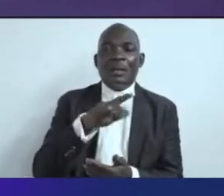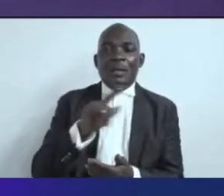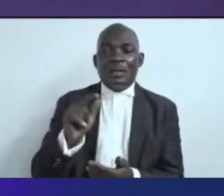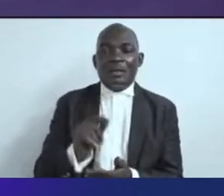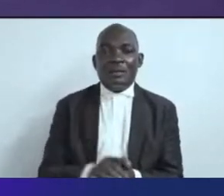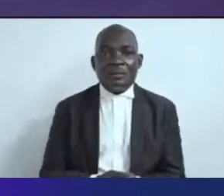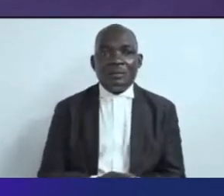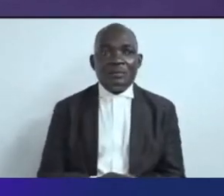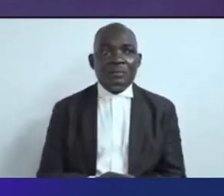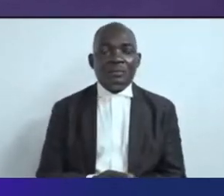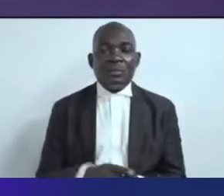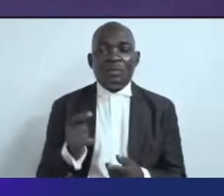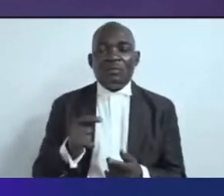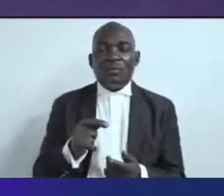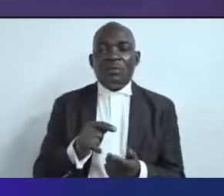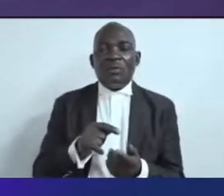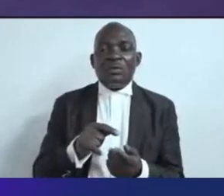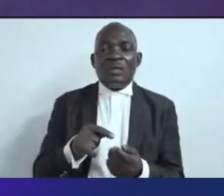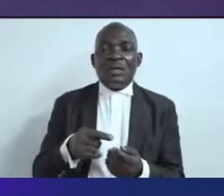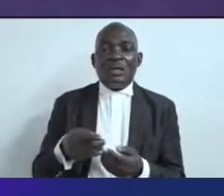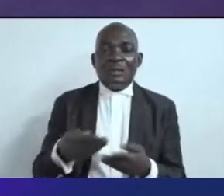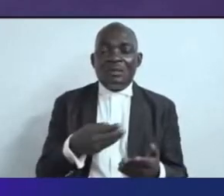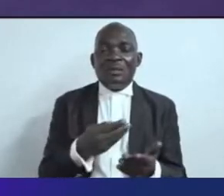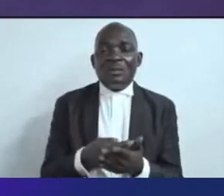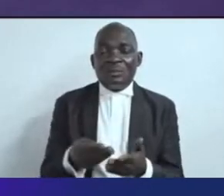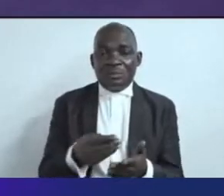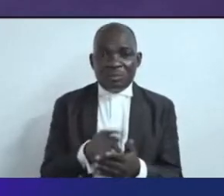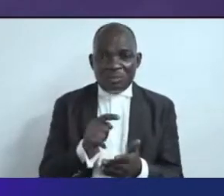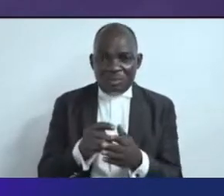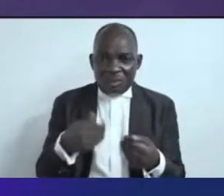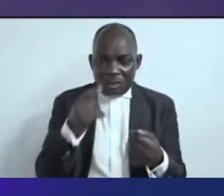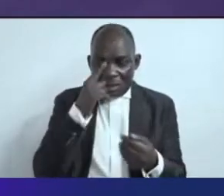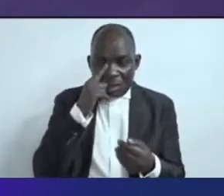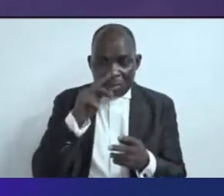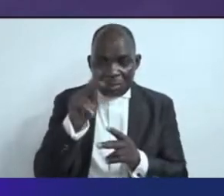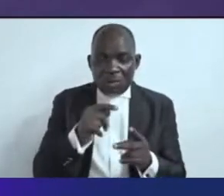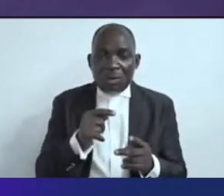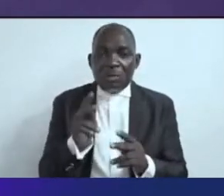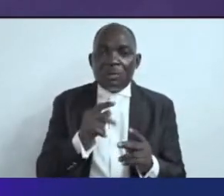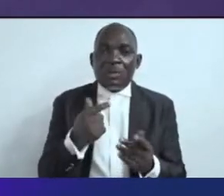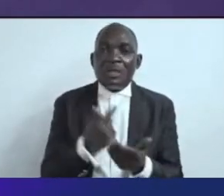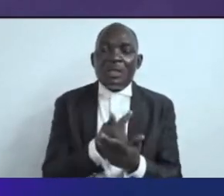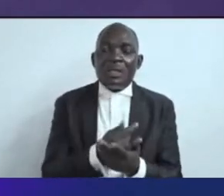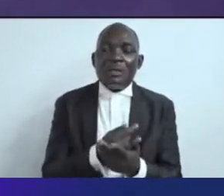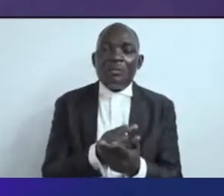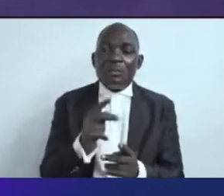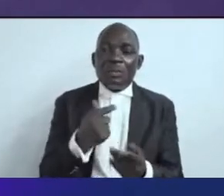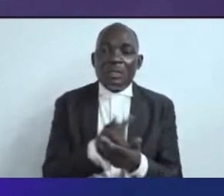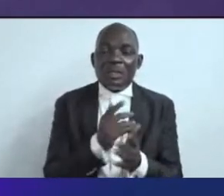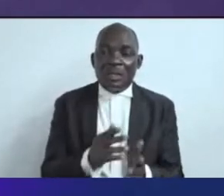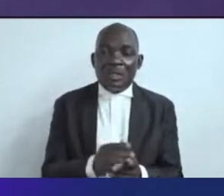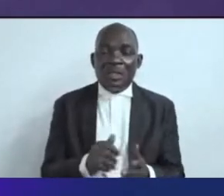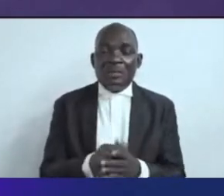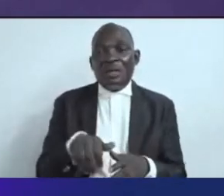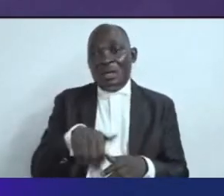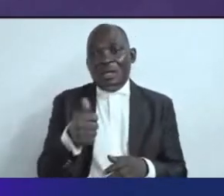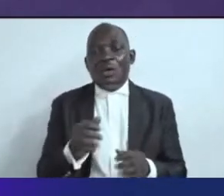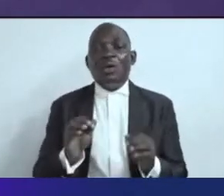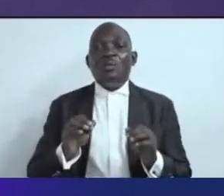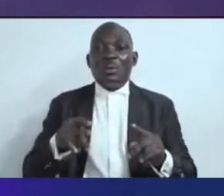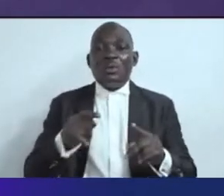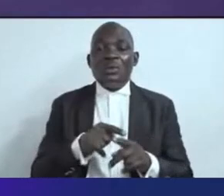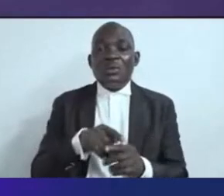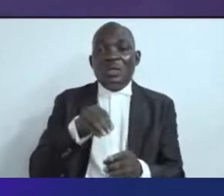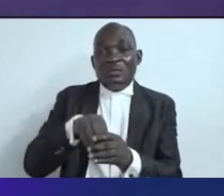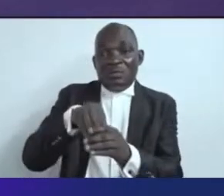depots for liquidity management. It gives savers resident in Ghana an additional avenue to